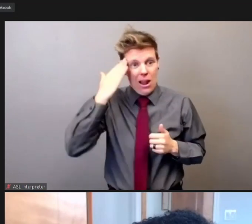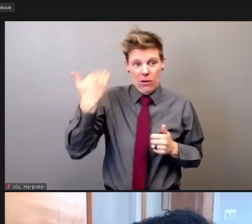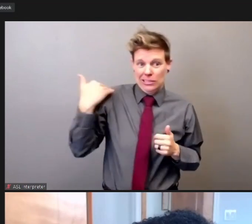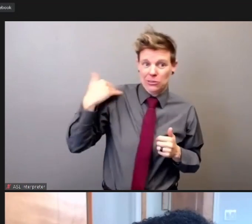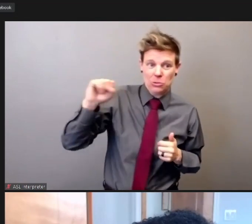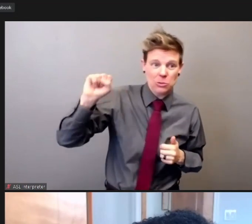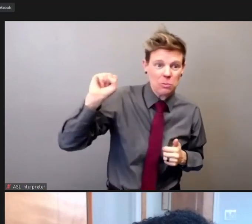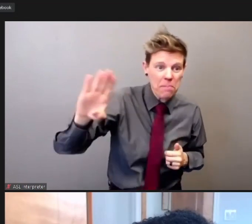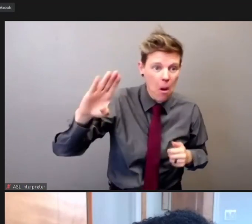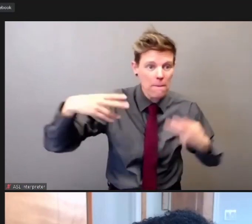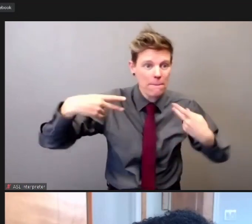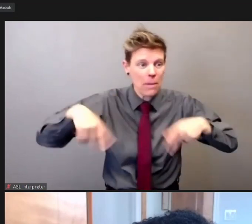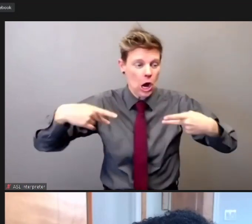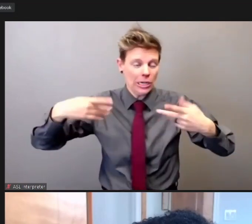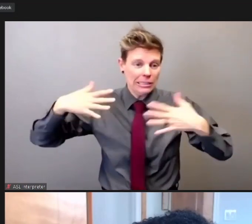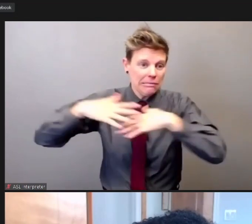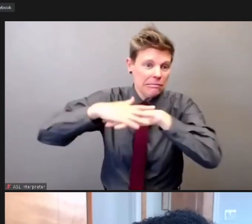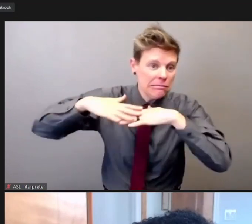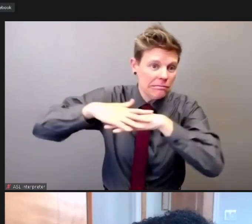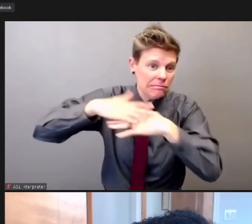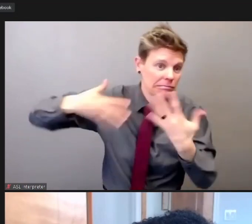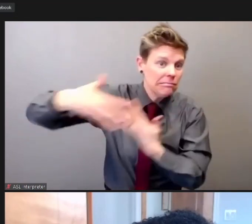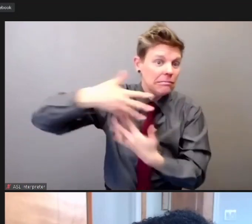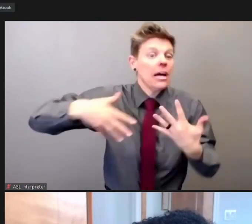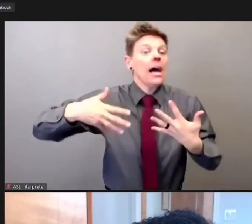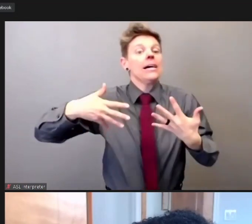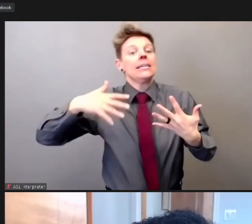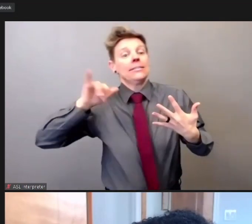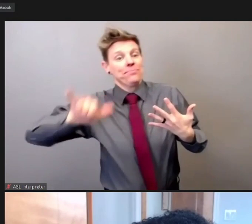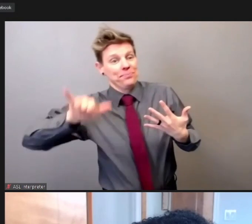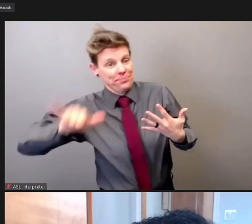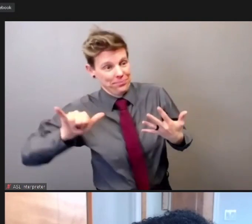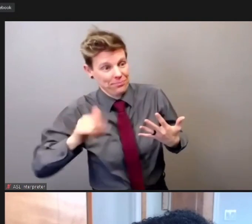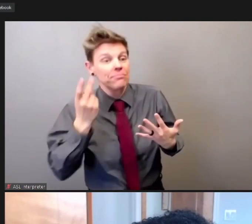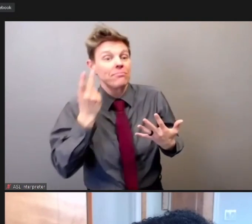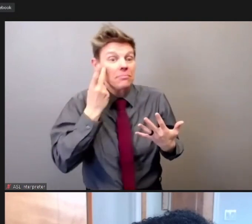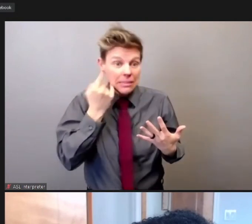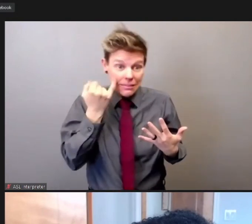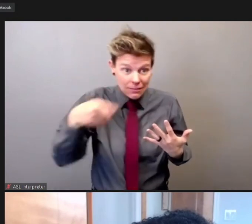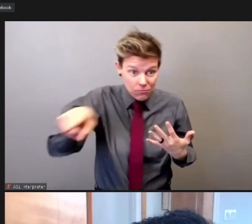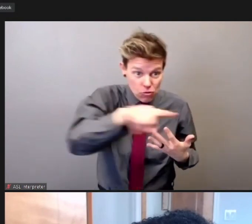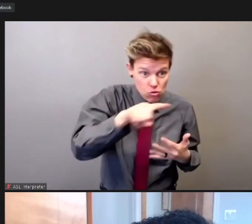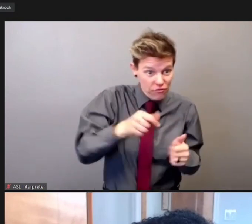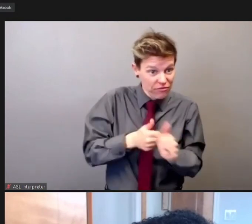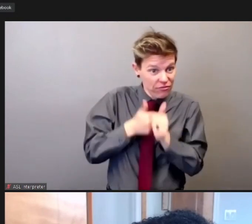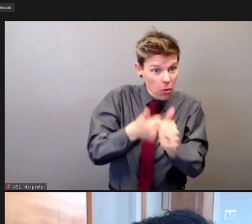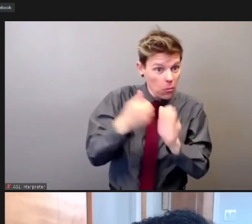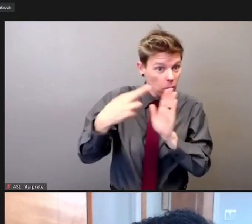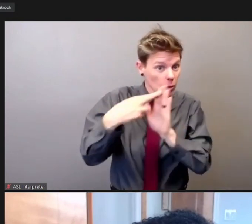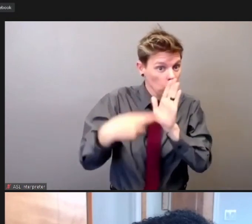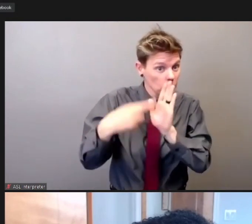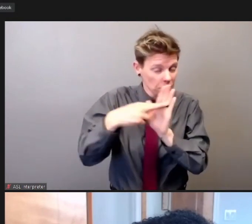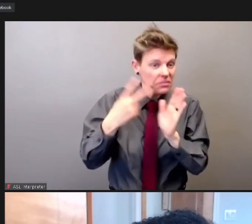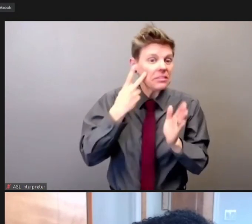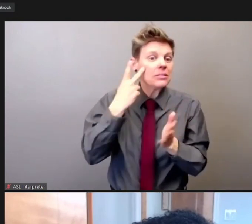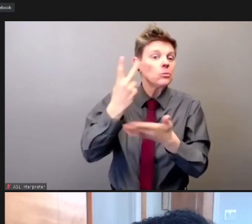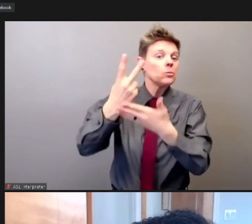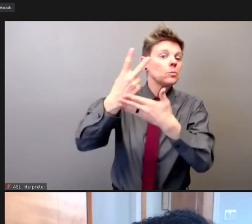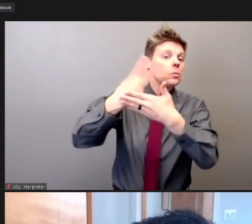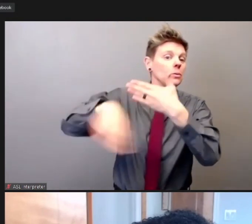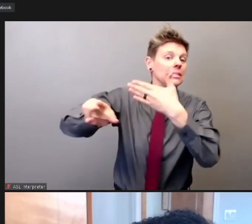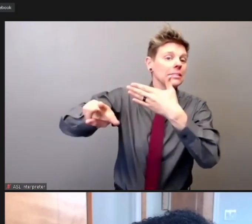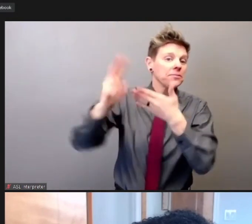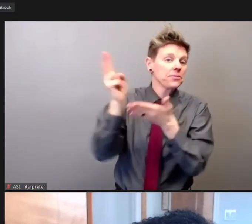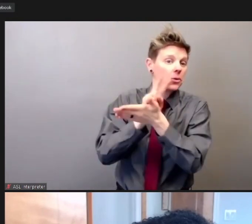to see. Did New Mexicans get together? We'll see it in a couple weeks. That's exactly how it works. And if